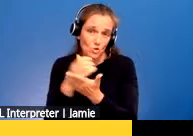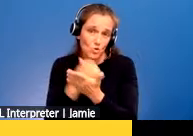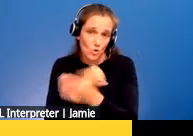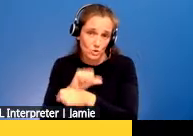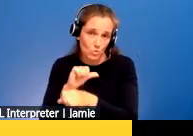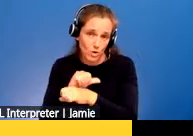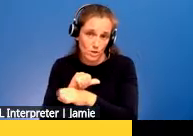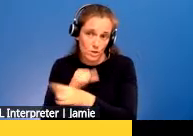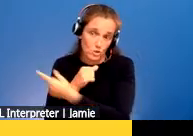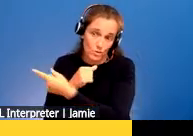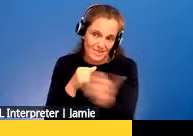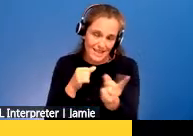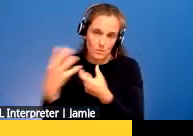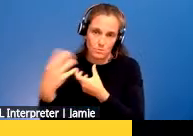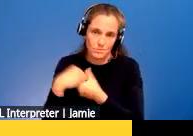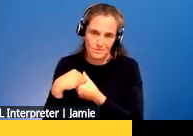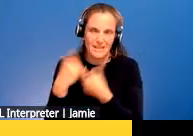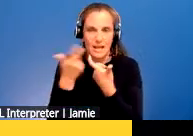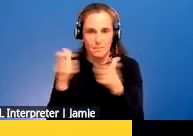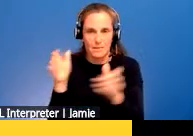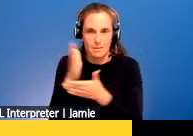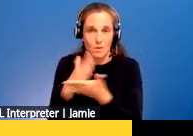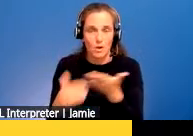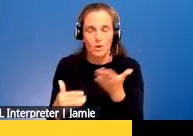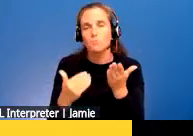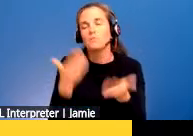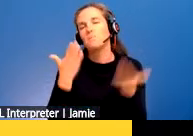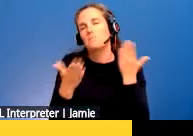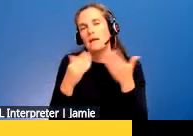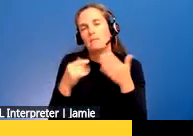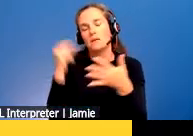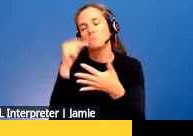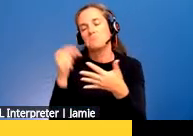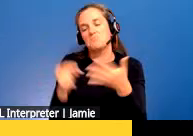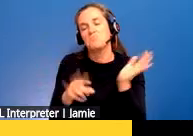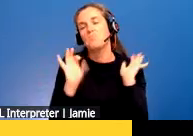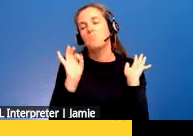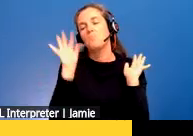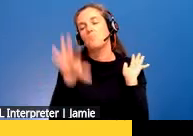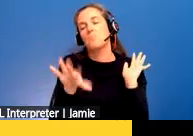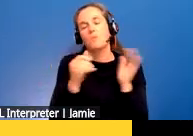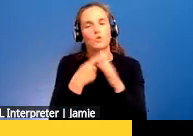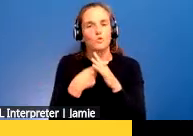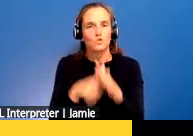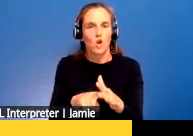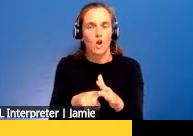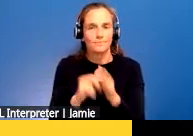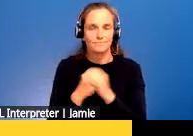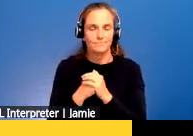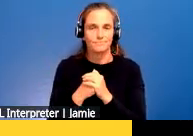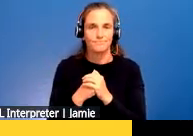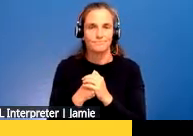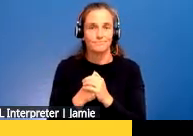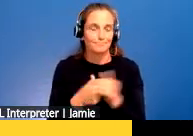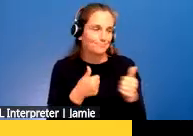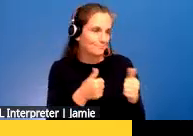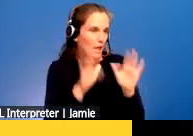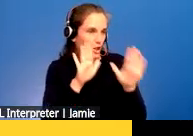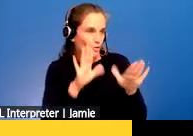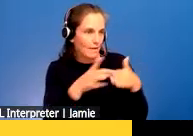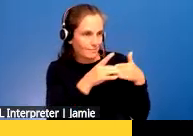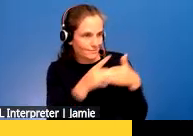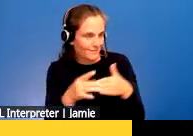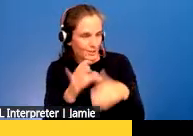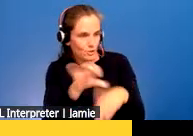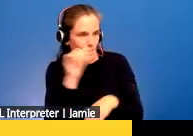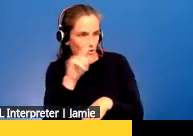big journey. But maybe those are just a couple things to get started. And that's a great segue to another question that asked, are